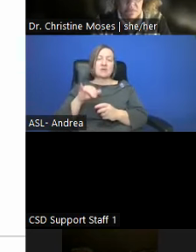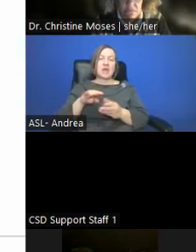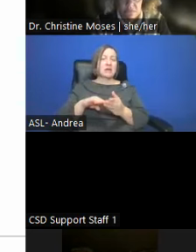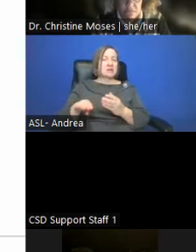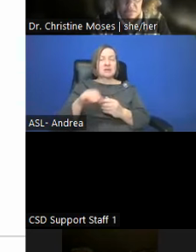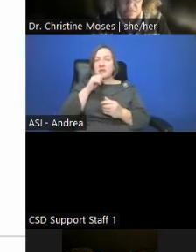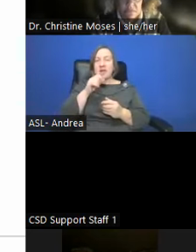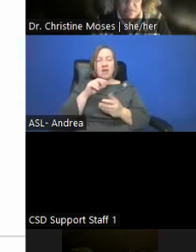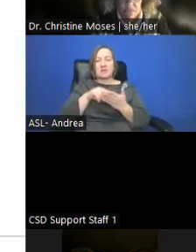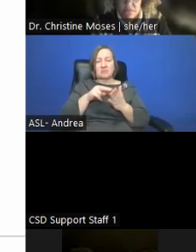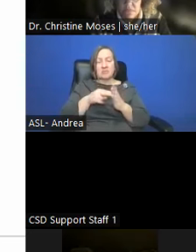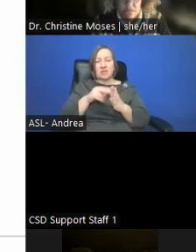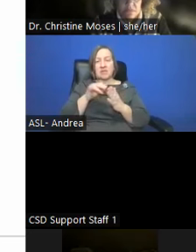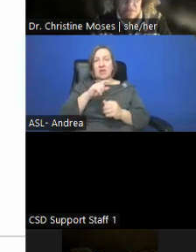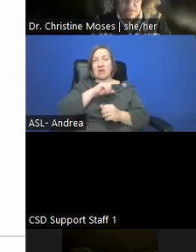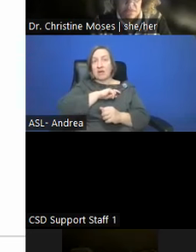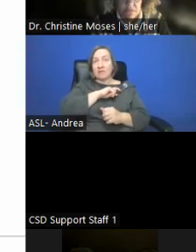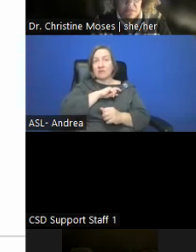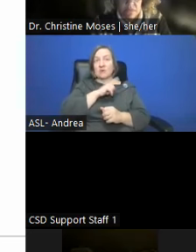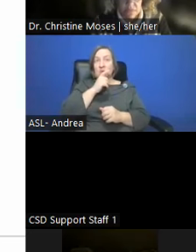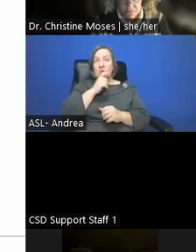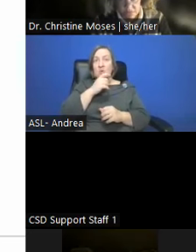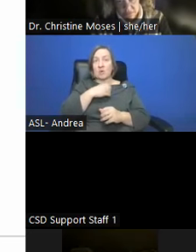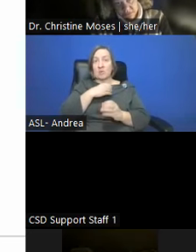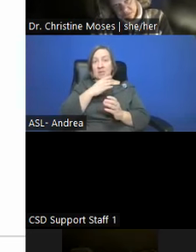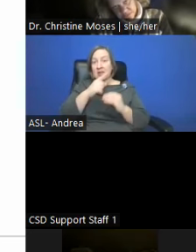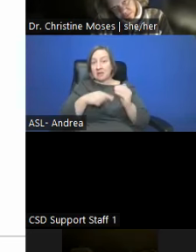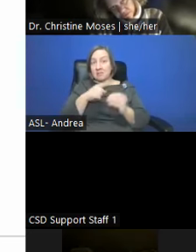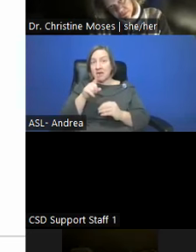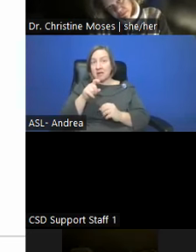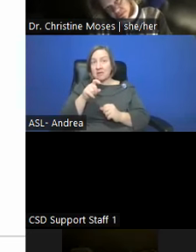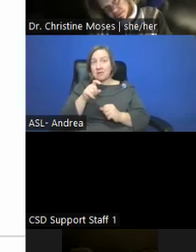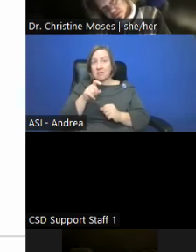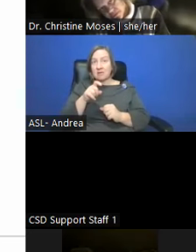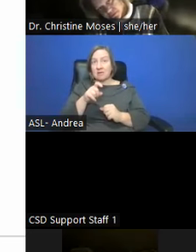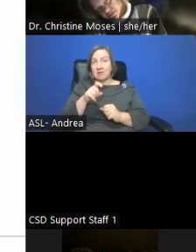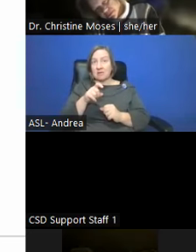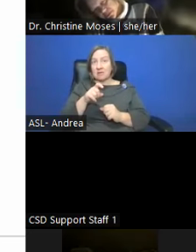excluding the officer that complainant is about.